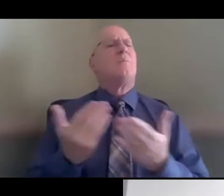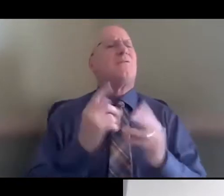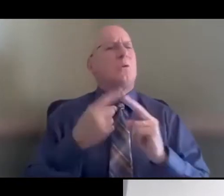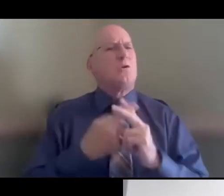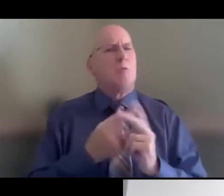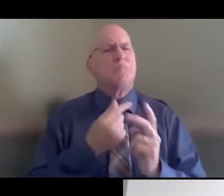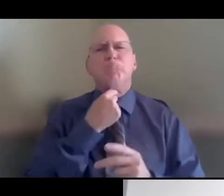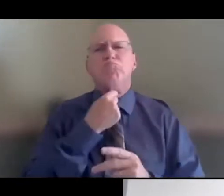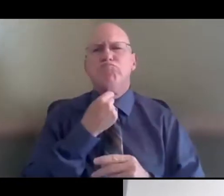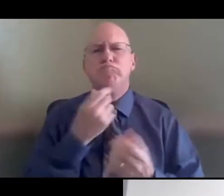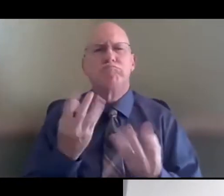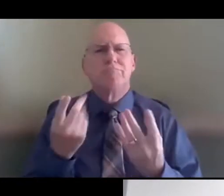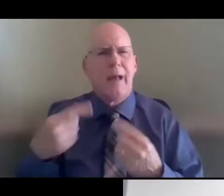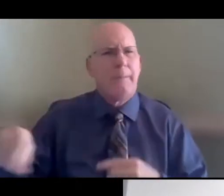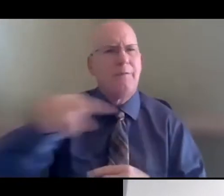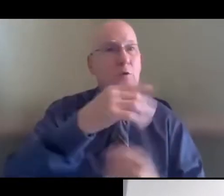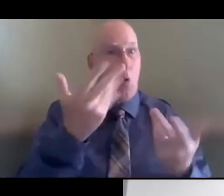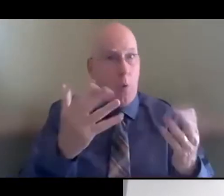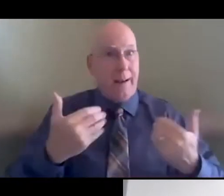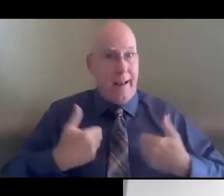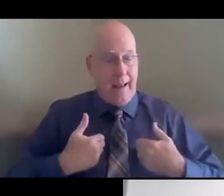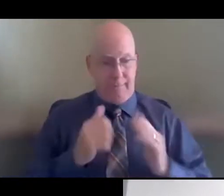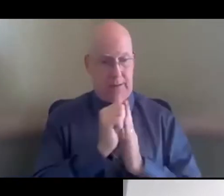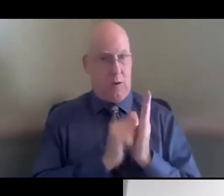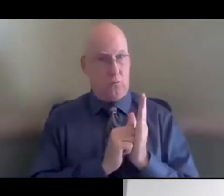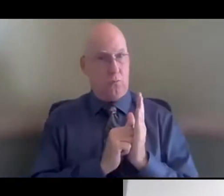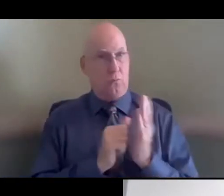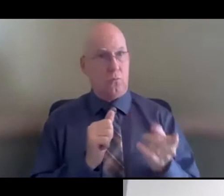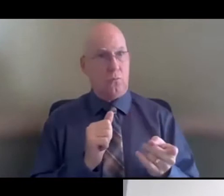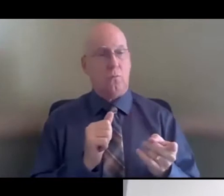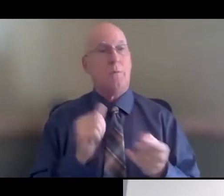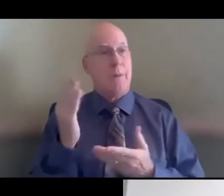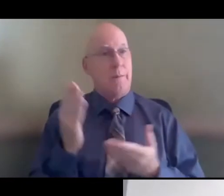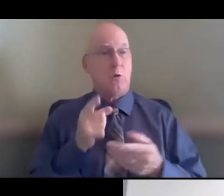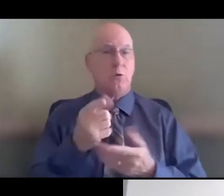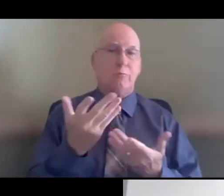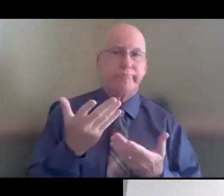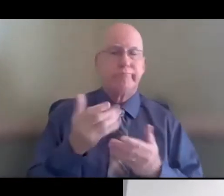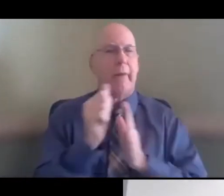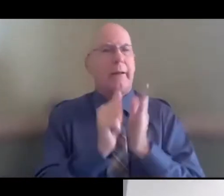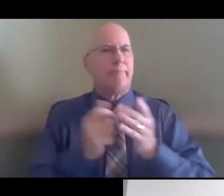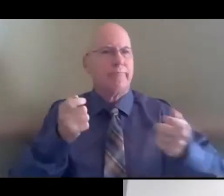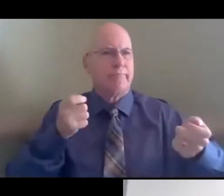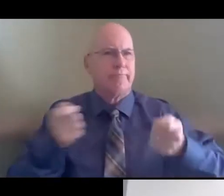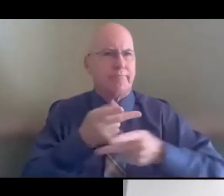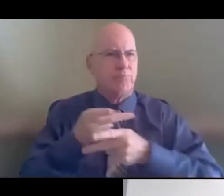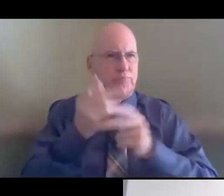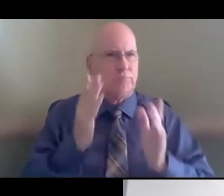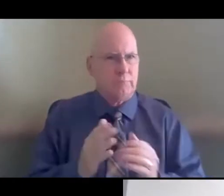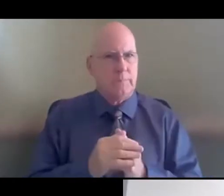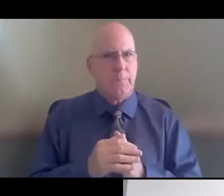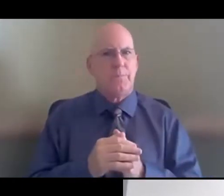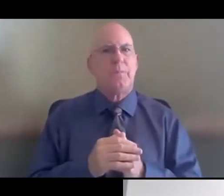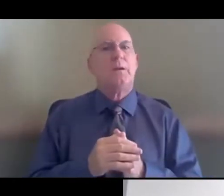of our attendees have an ABLE account or perhaps serve as an account administrator. So we're going to go ahead and launch